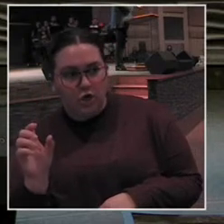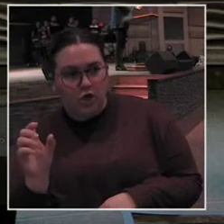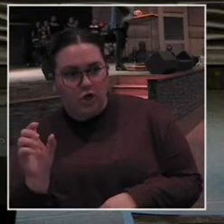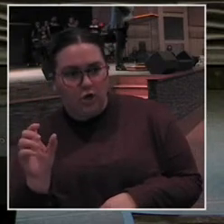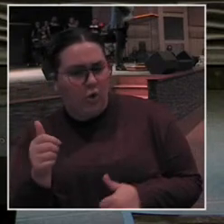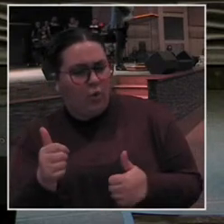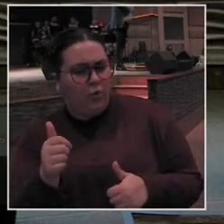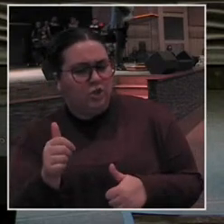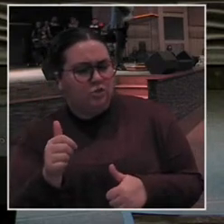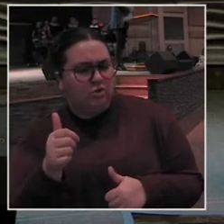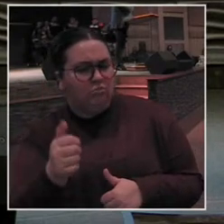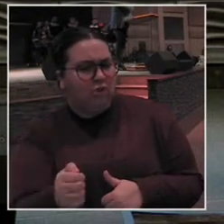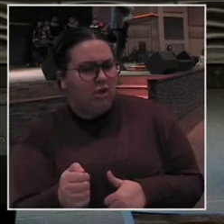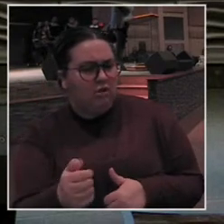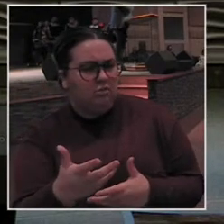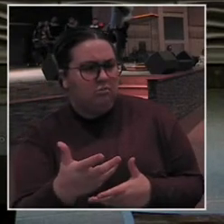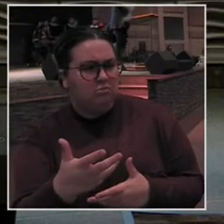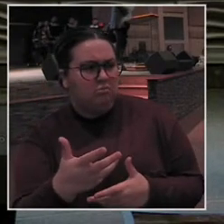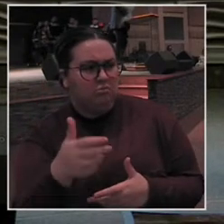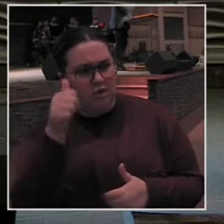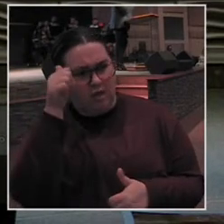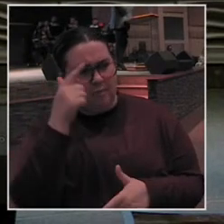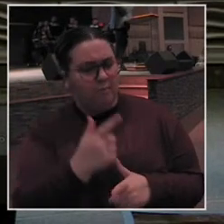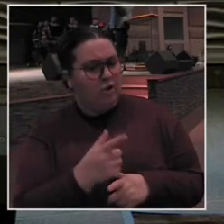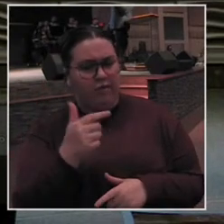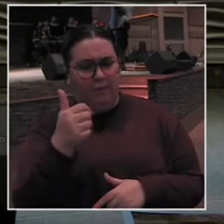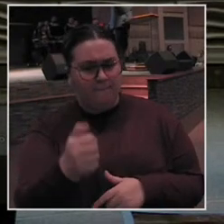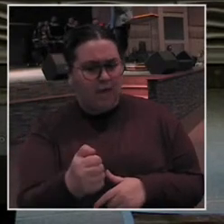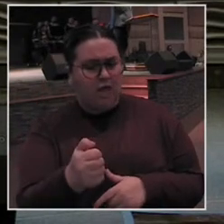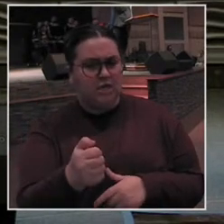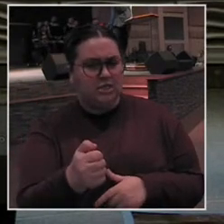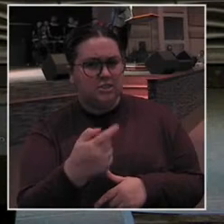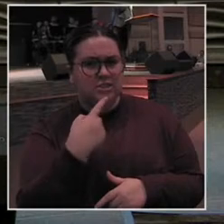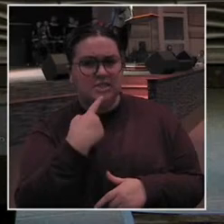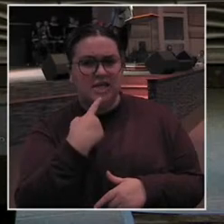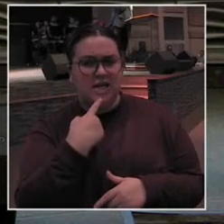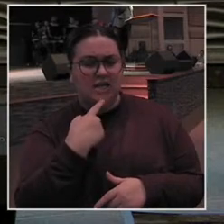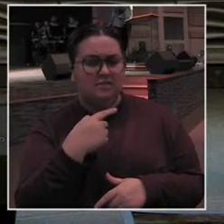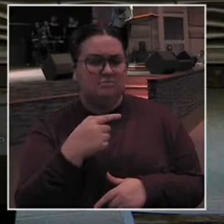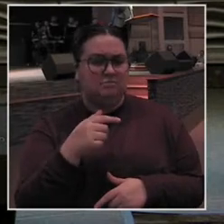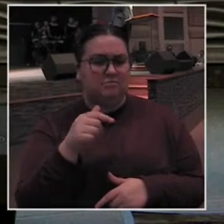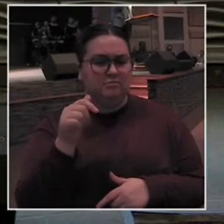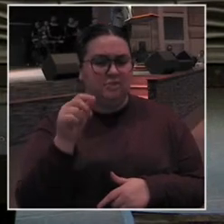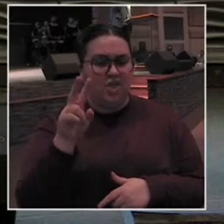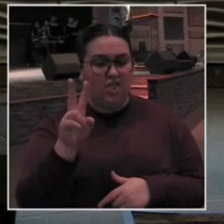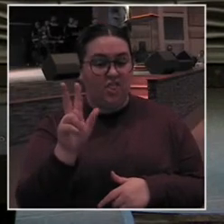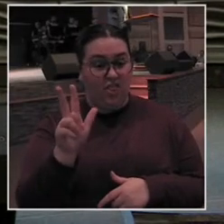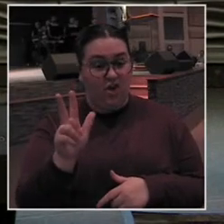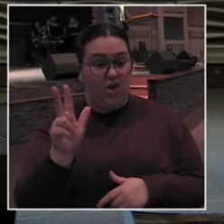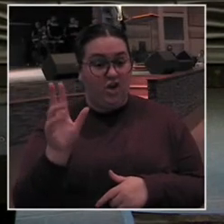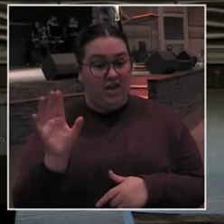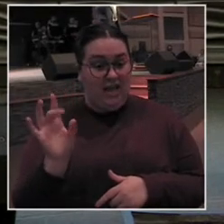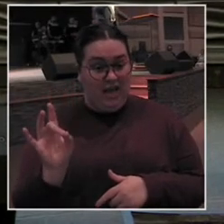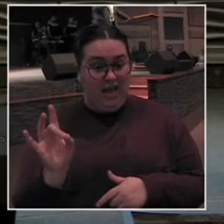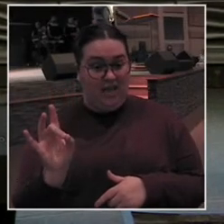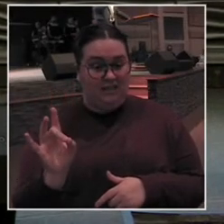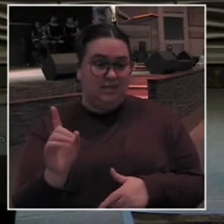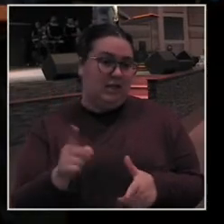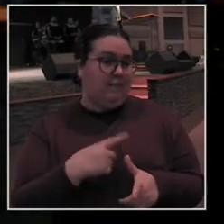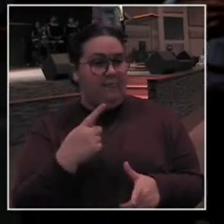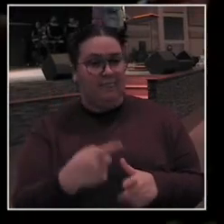which one hit the buzzer? He hit the buzzer. He said, 38. Then Peter said unto